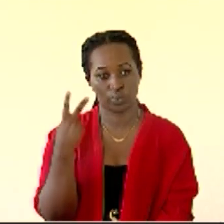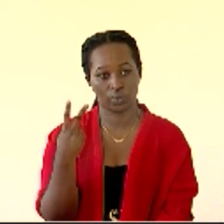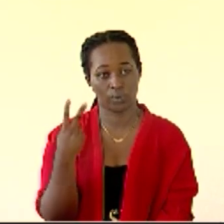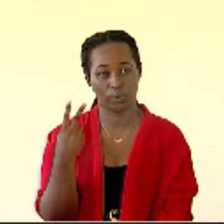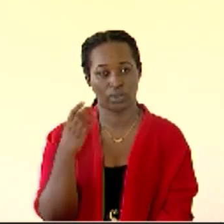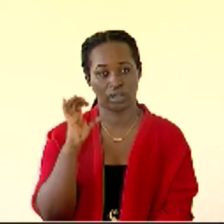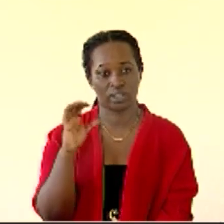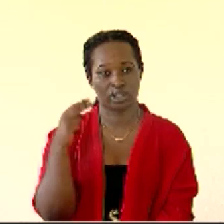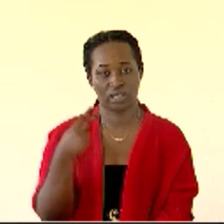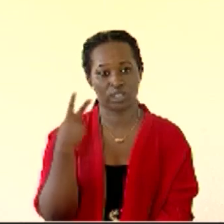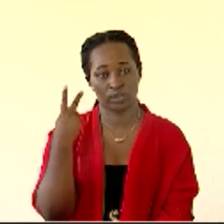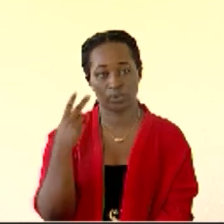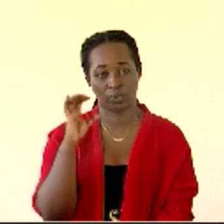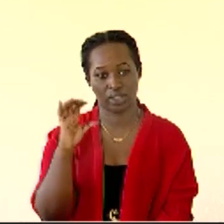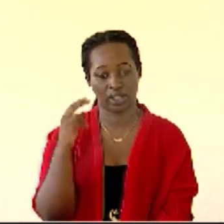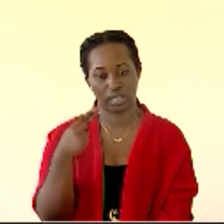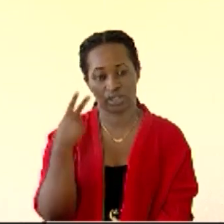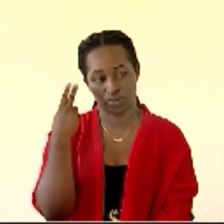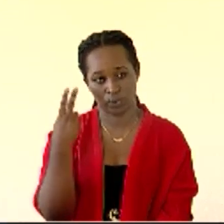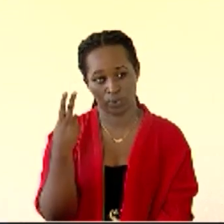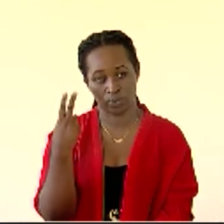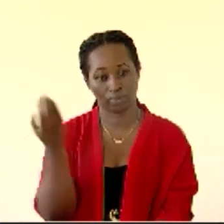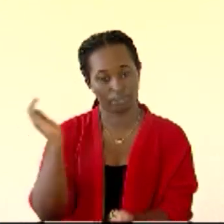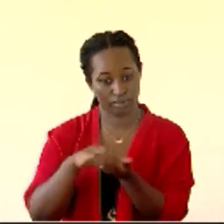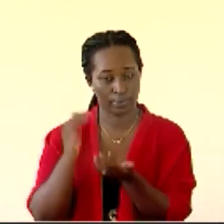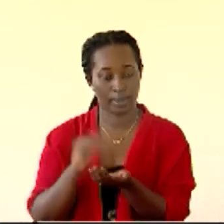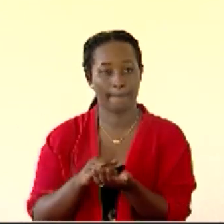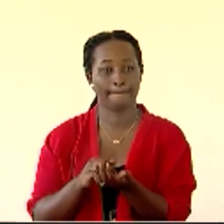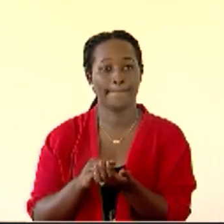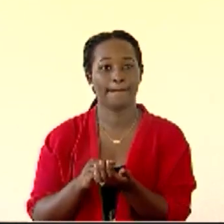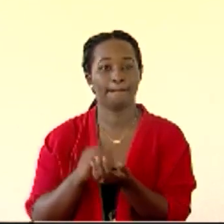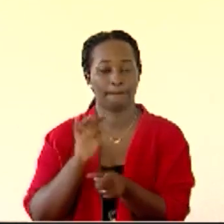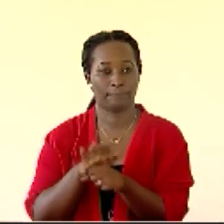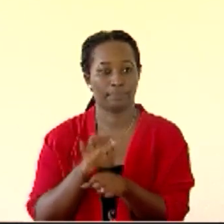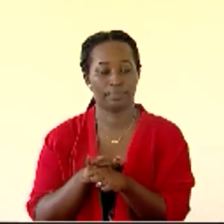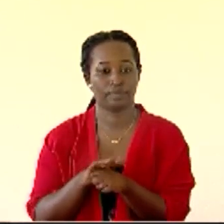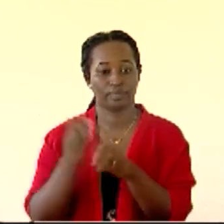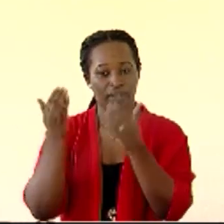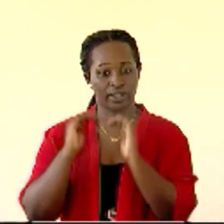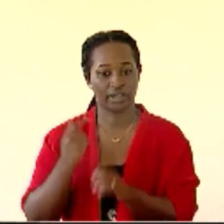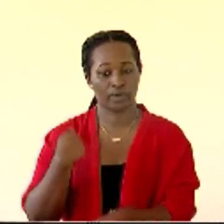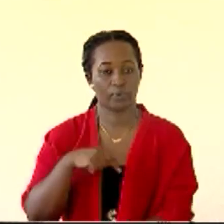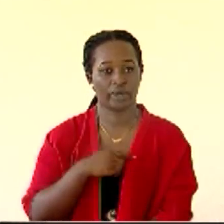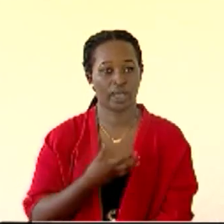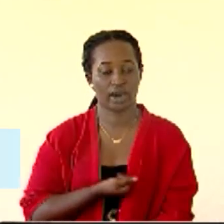CH2, CH2, CH2. They are repeated many times. Then we have